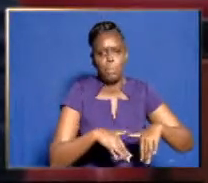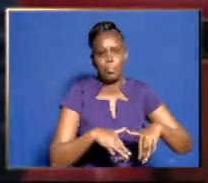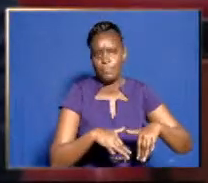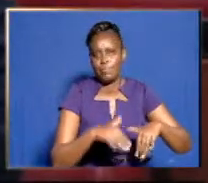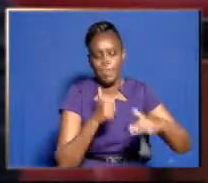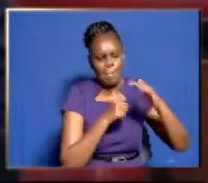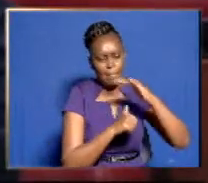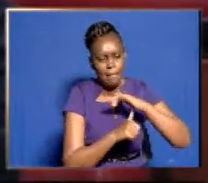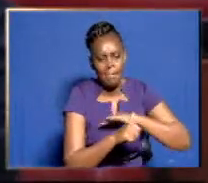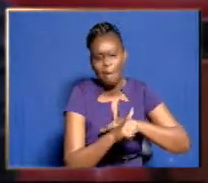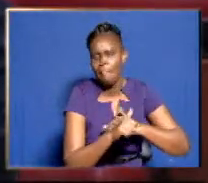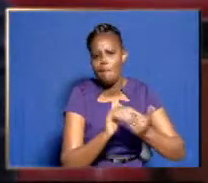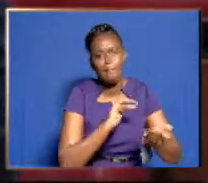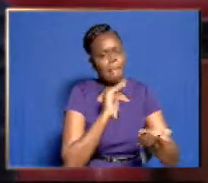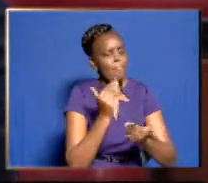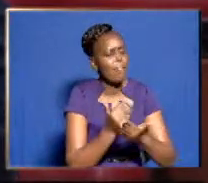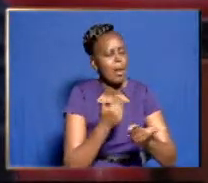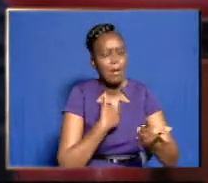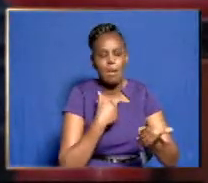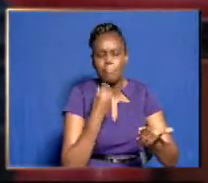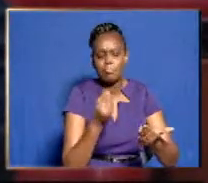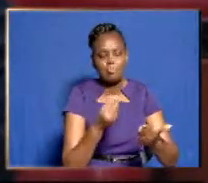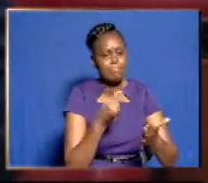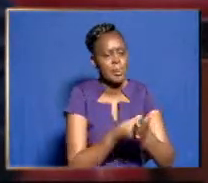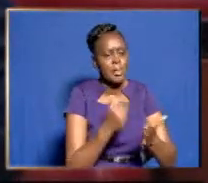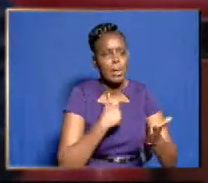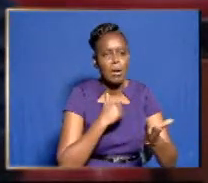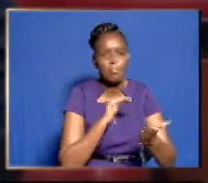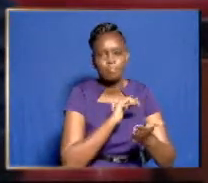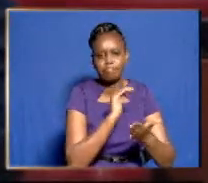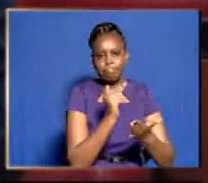under underfunding. Honorable Speaker, this we should move and